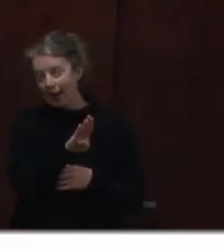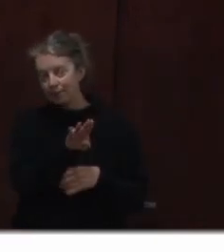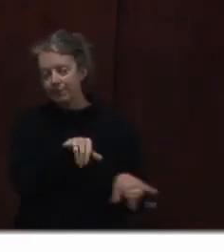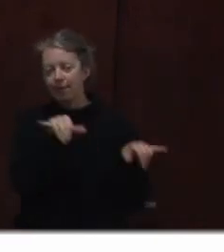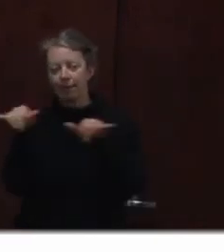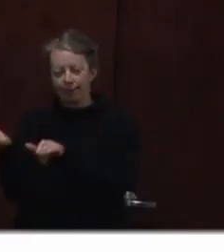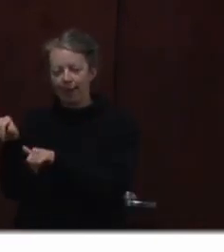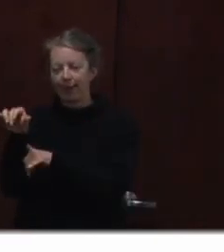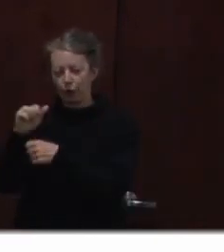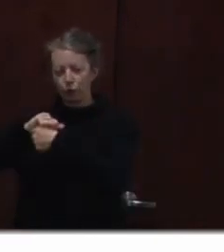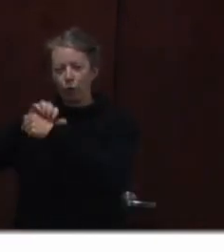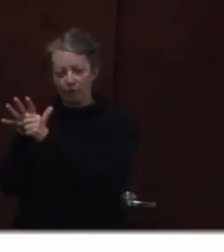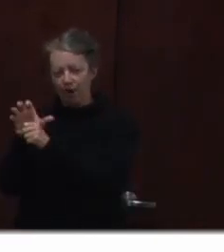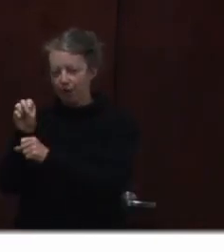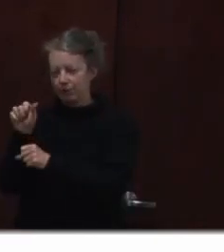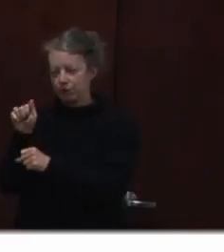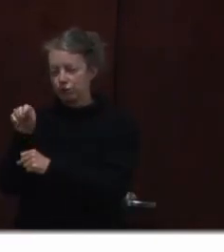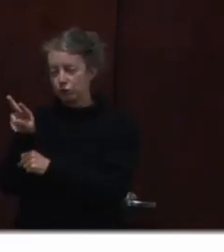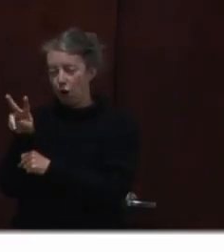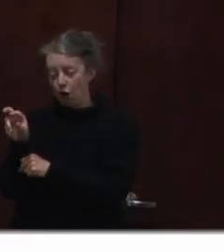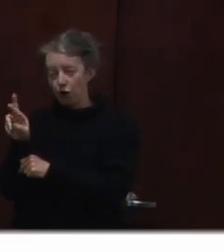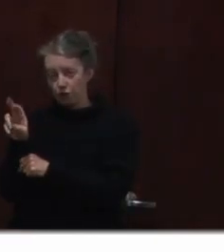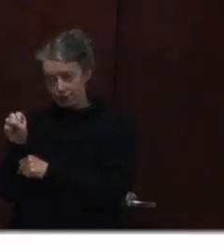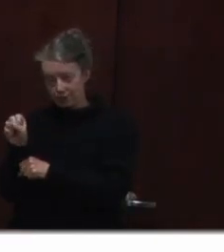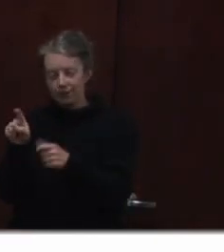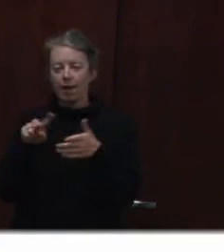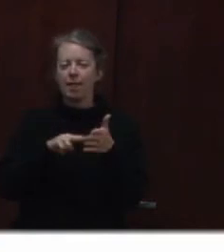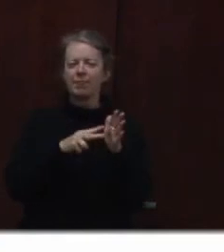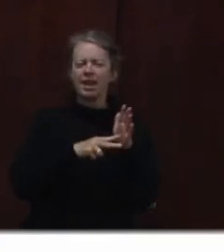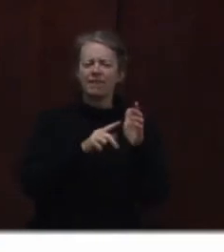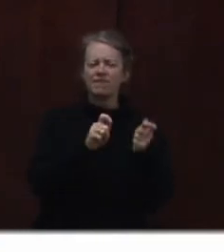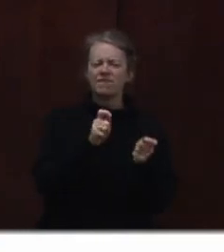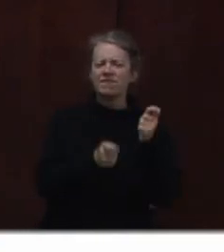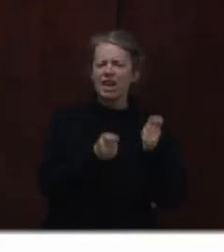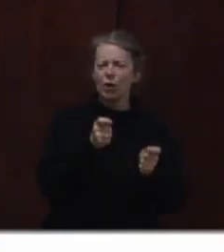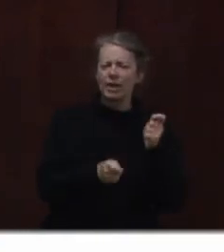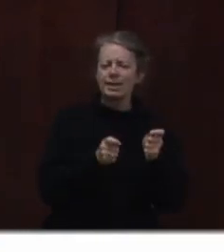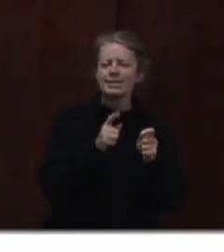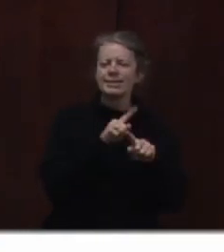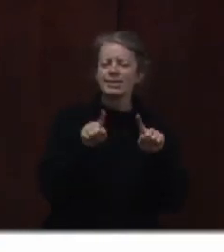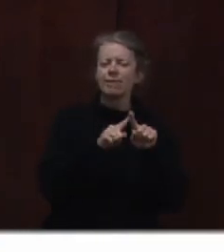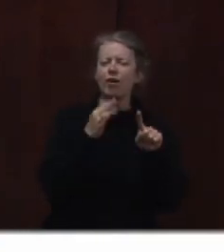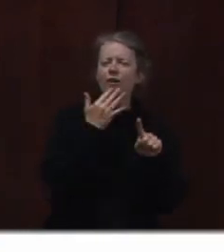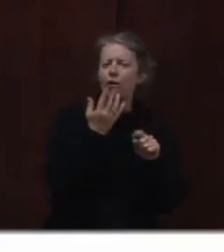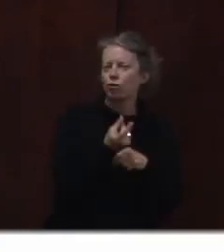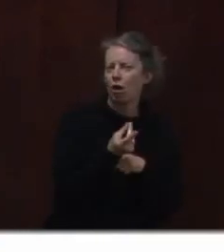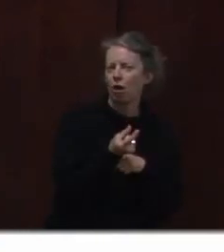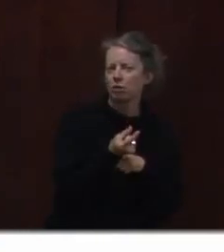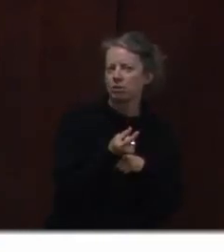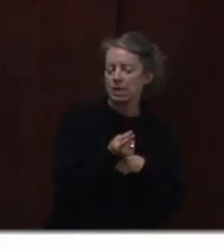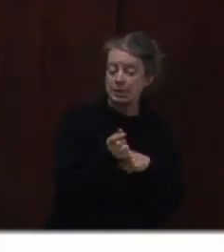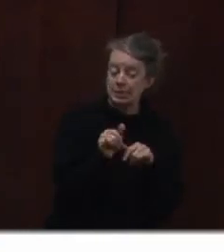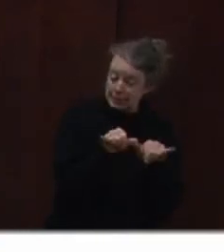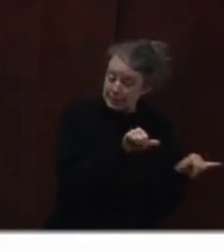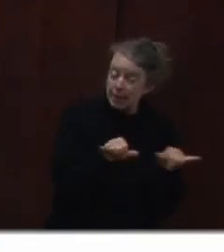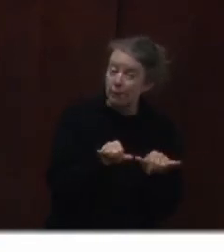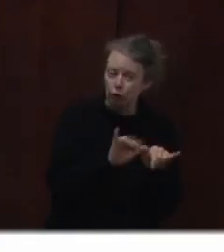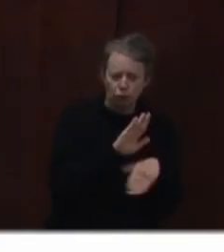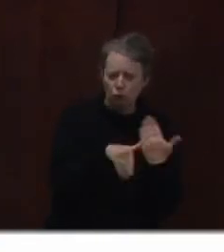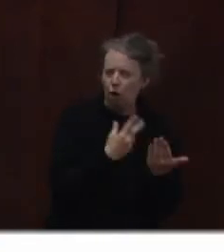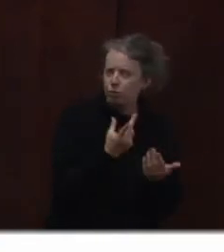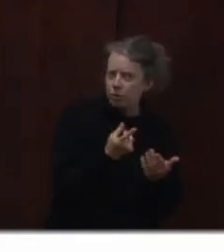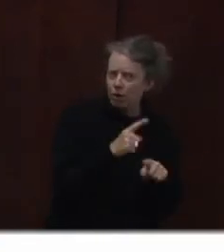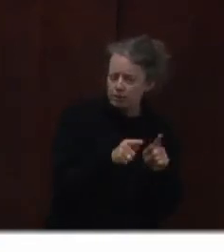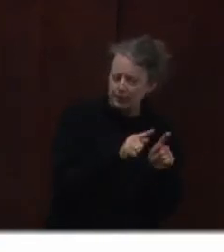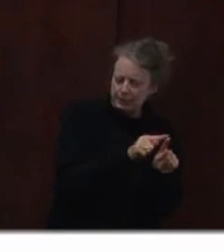the SARS-CoV-2, variants would be different colored Labrador retrievers. So they're very similar, they're slightly different, and that difference